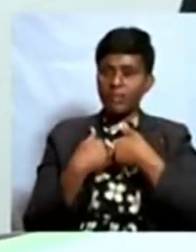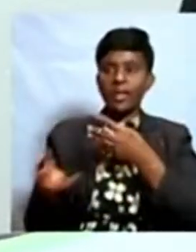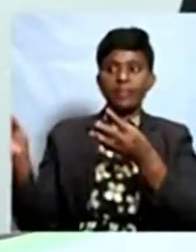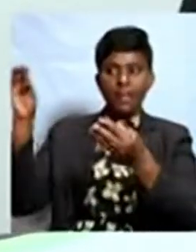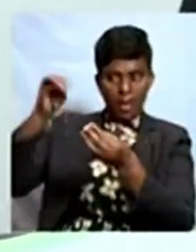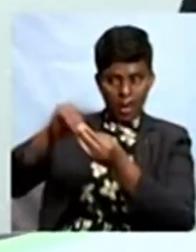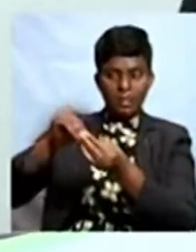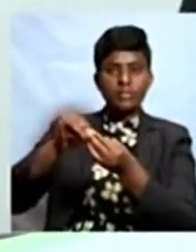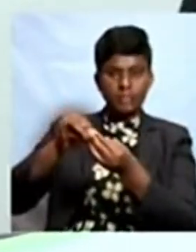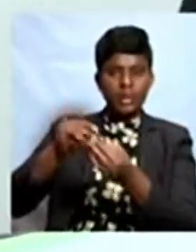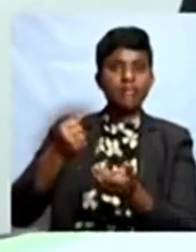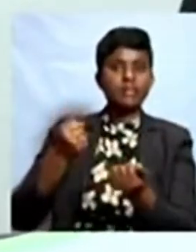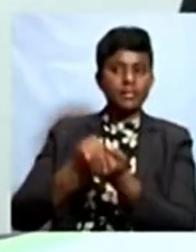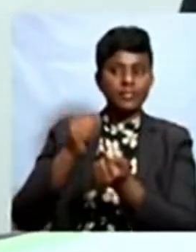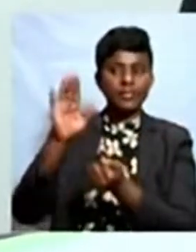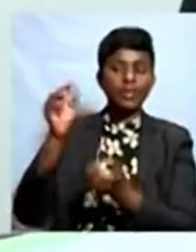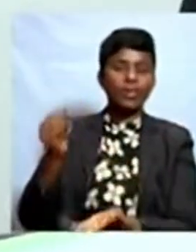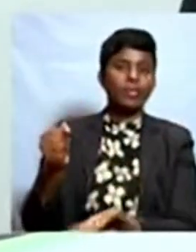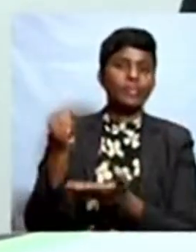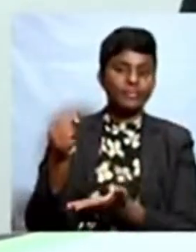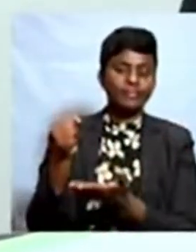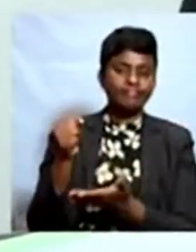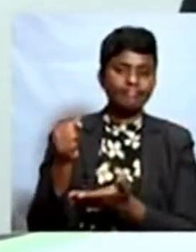supplement their budget.